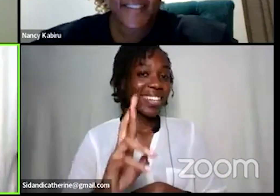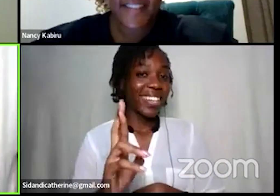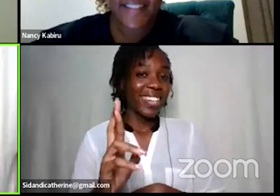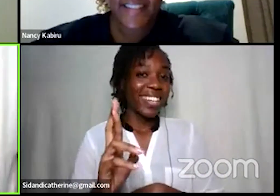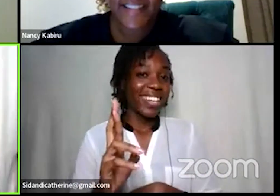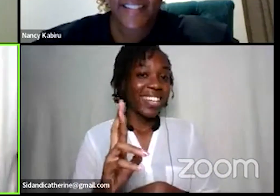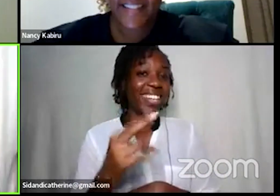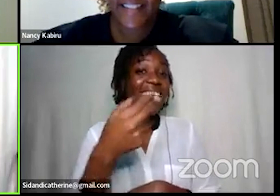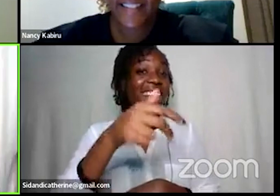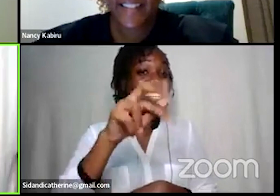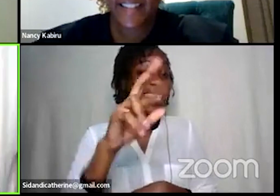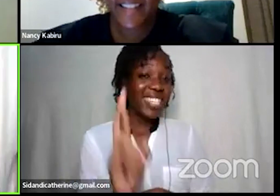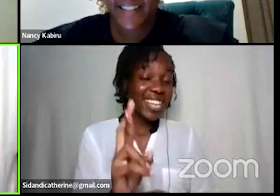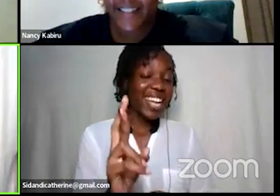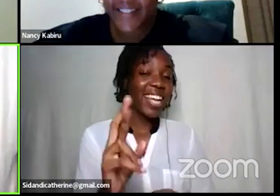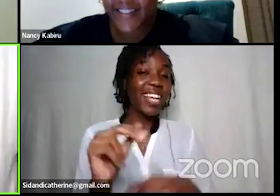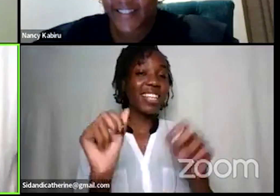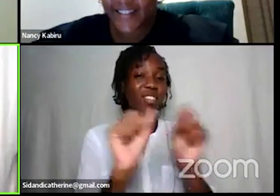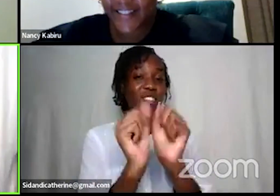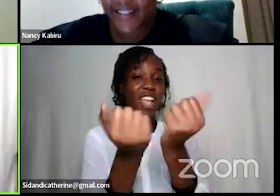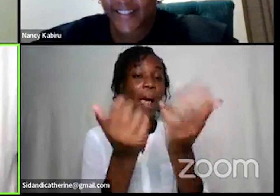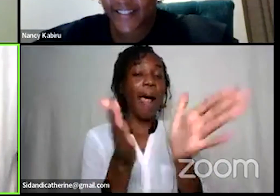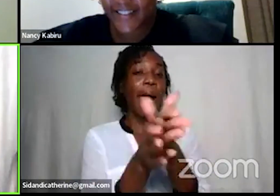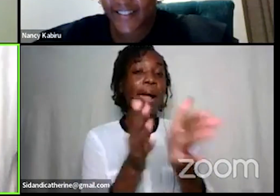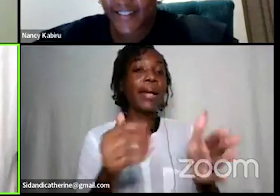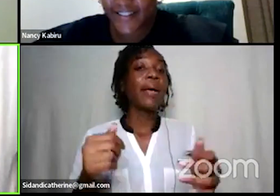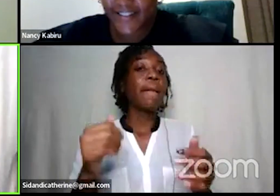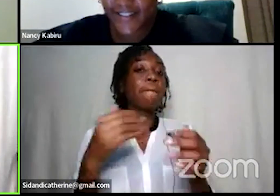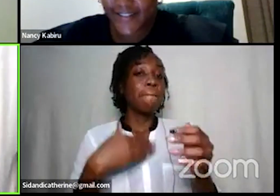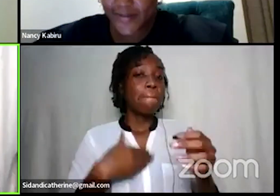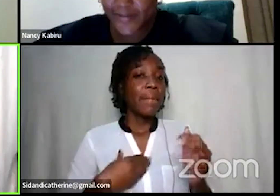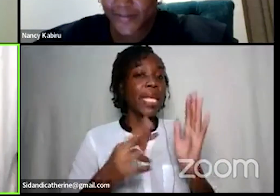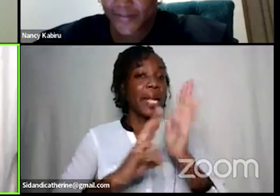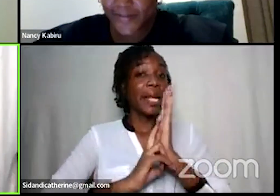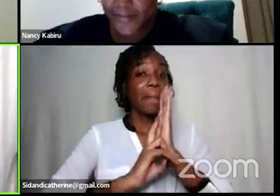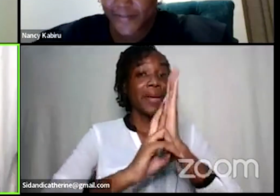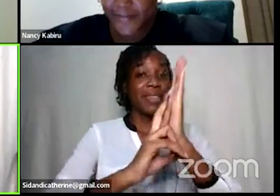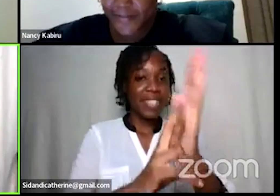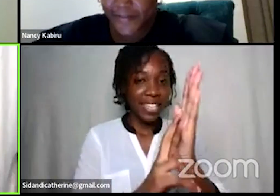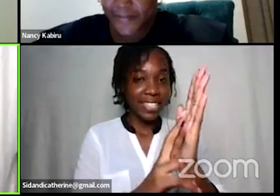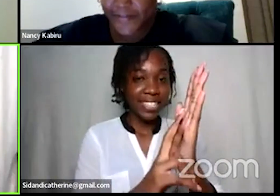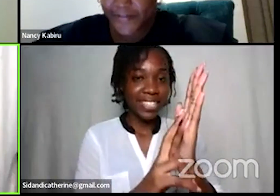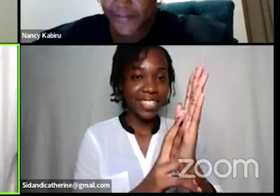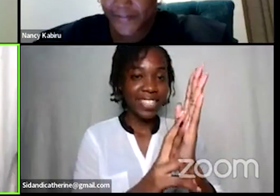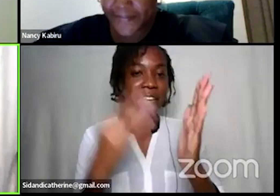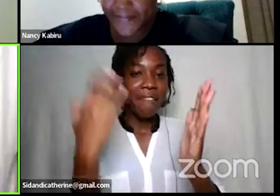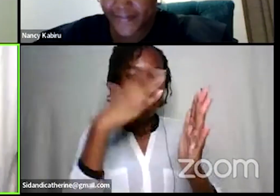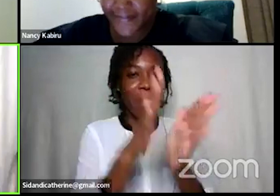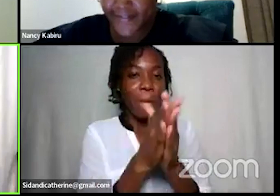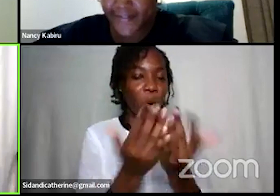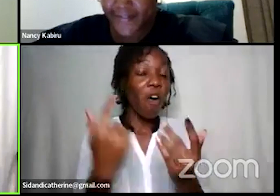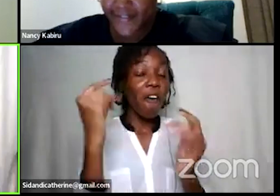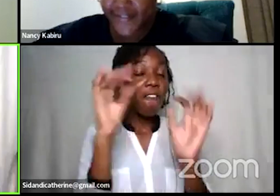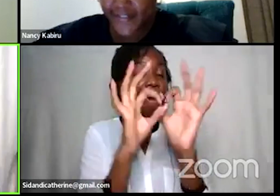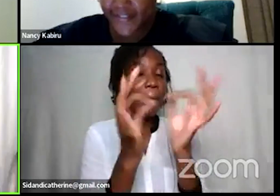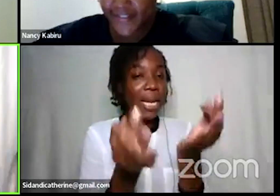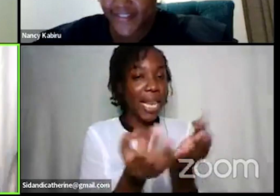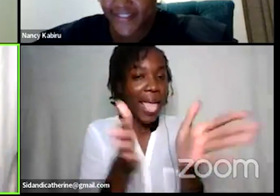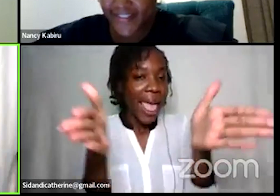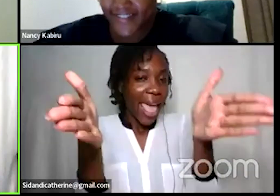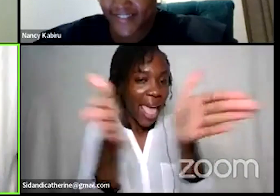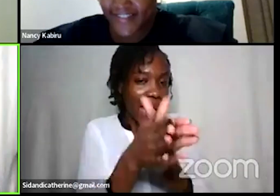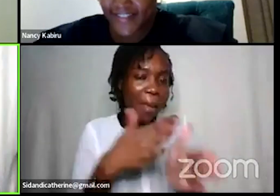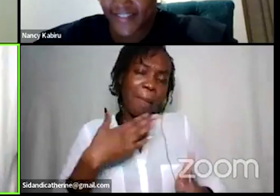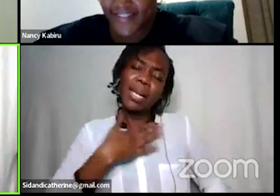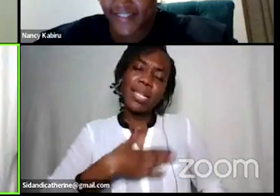as a HR associate. Alongside, I'm here to represent the Facebook family. So kindly, for